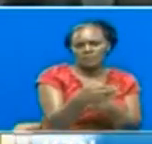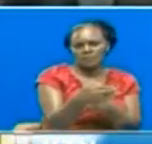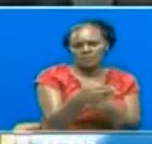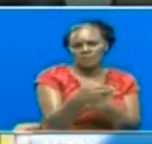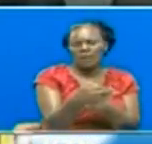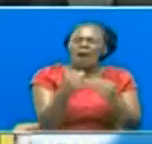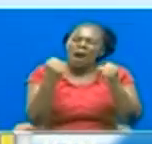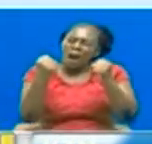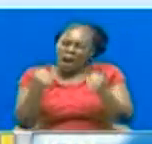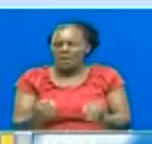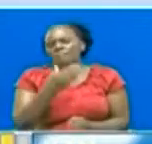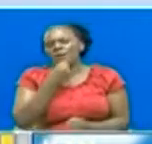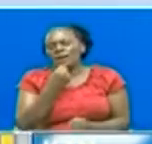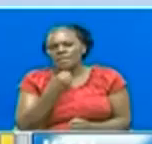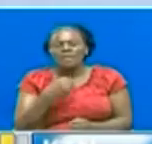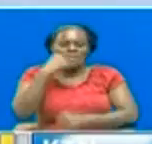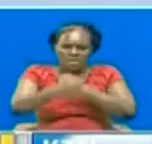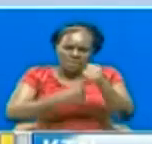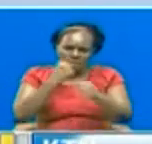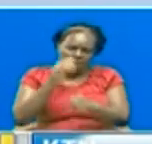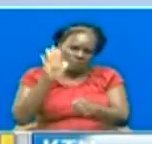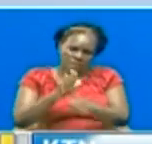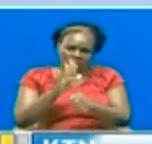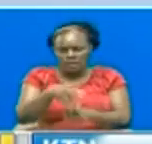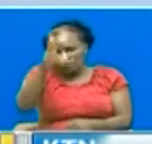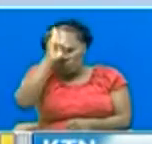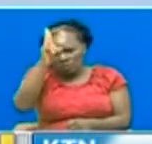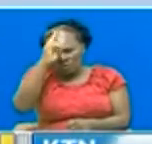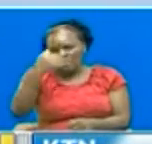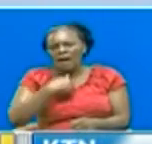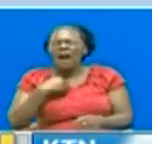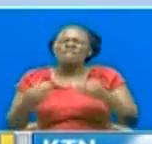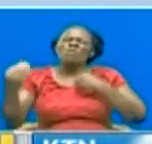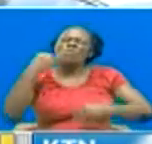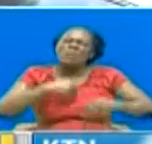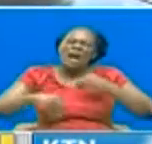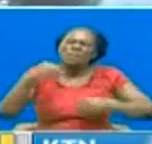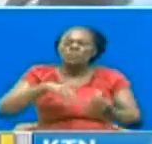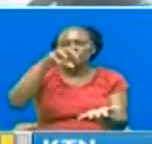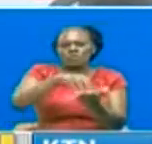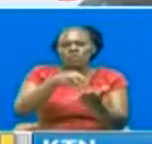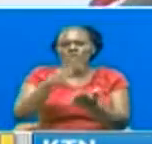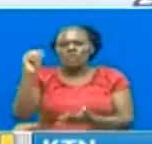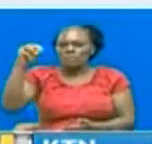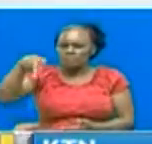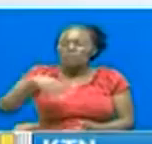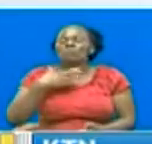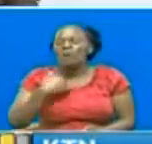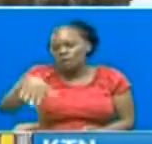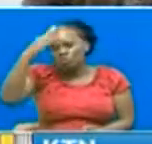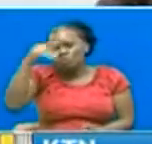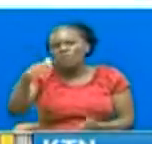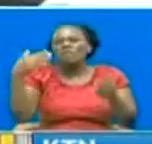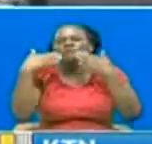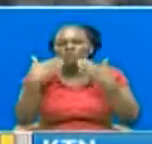is a very hard man. Over the years, the police has always been ranked tops on corruption indices. Members wanted to know whether Boinet will end the